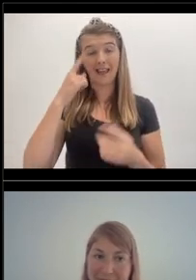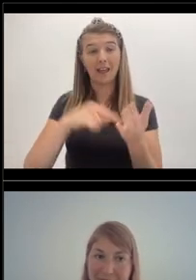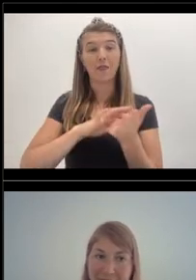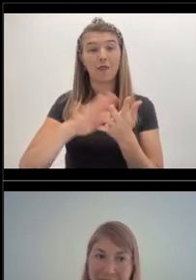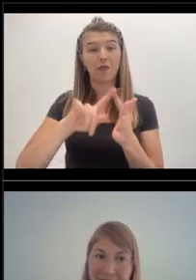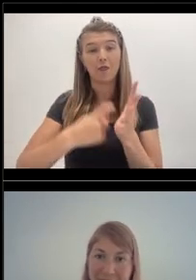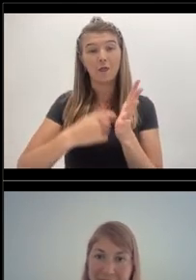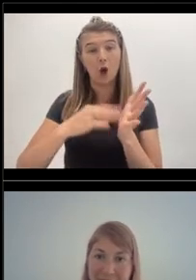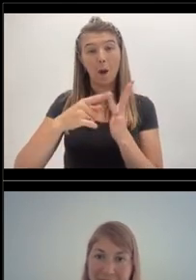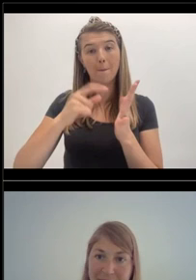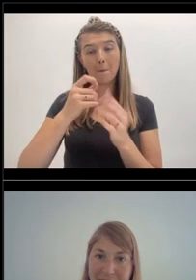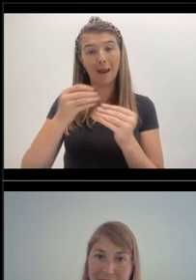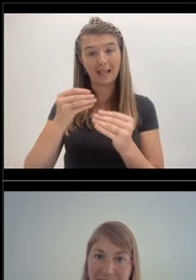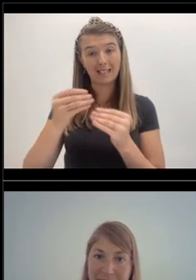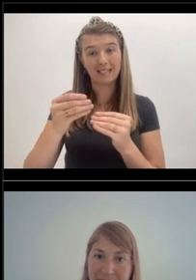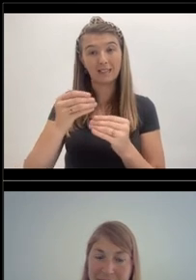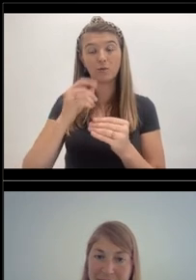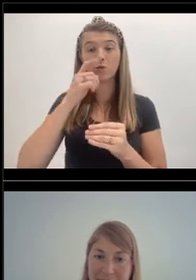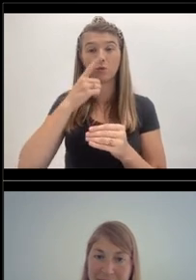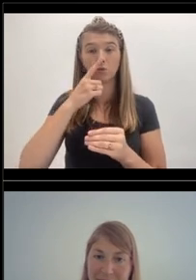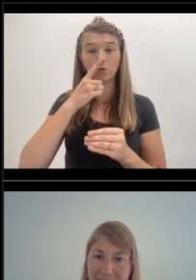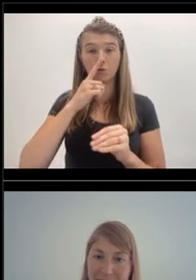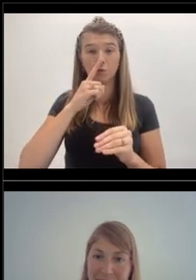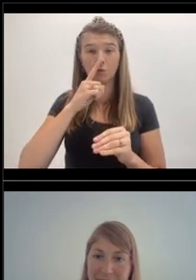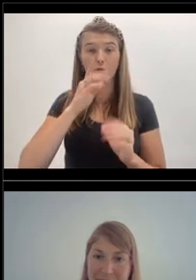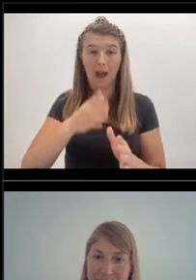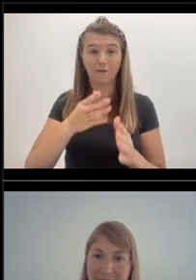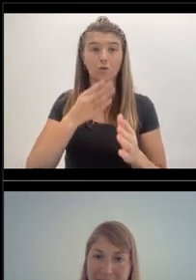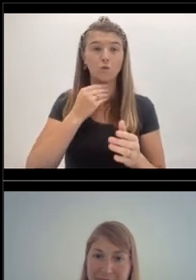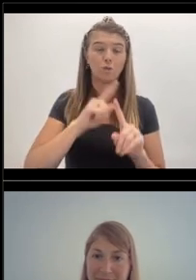can be applied in order to recycle it mechanically.